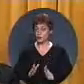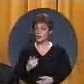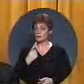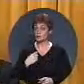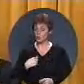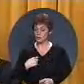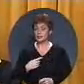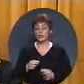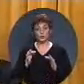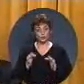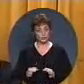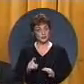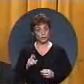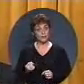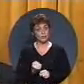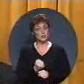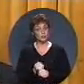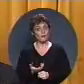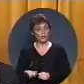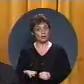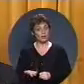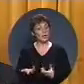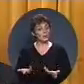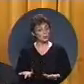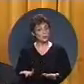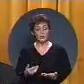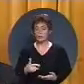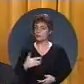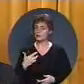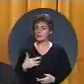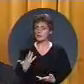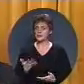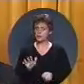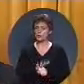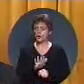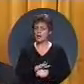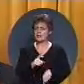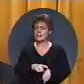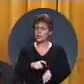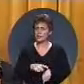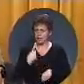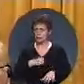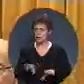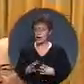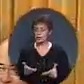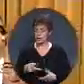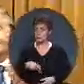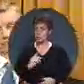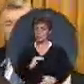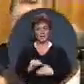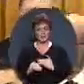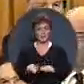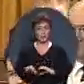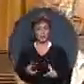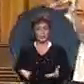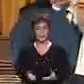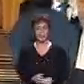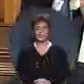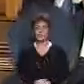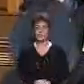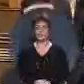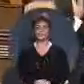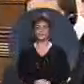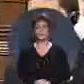when it was discovered that we had more than enough time to wait until after the election, we were very pleased to do that, Mr. Speaker. The Honourable Member for